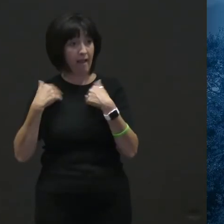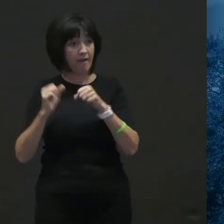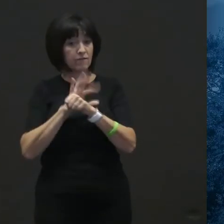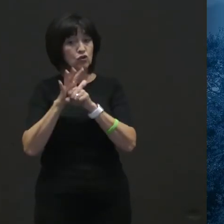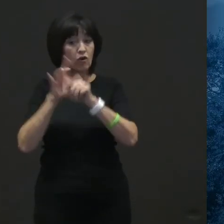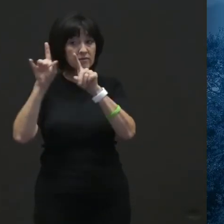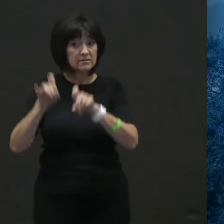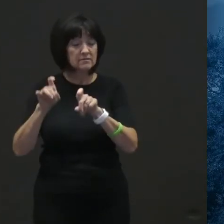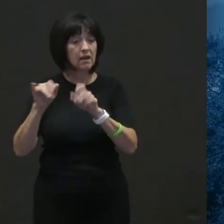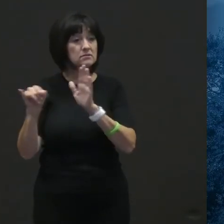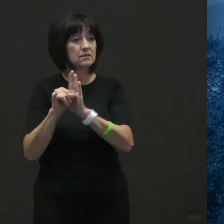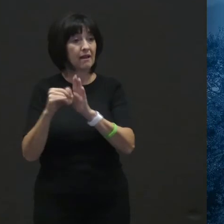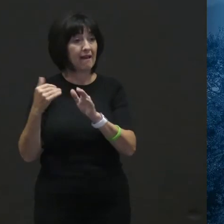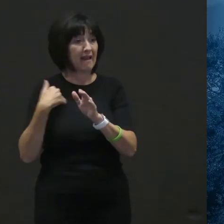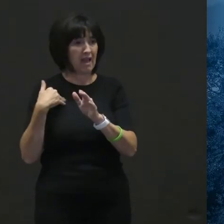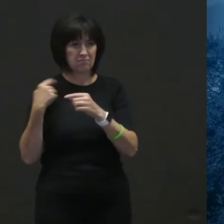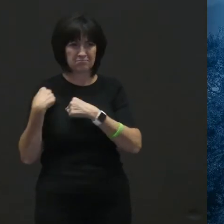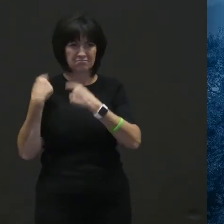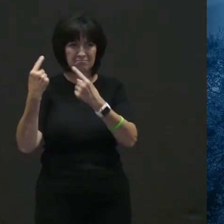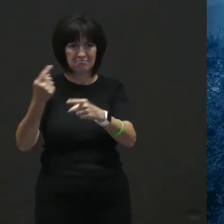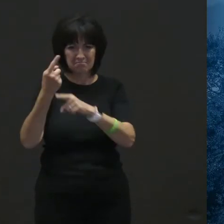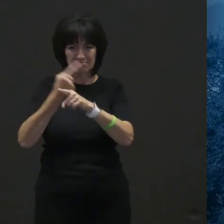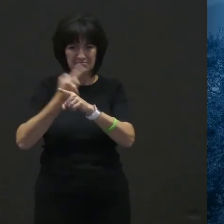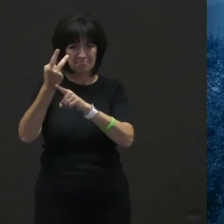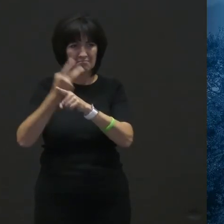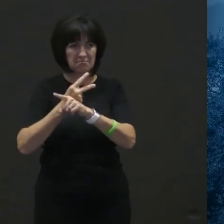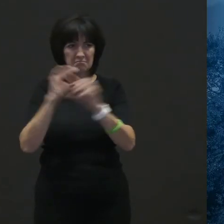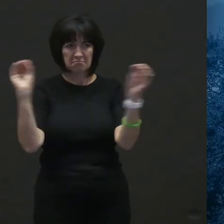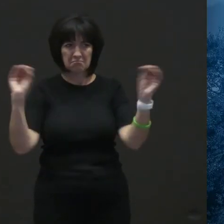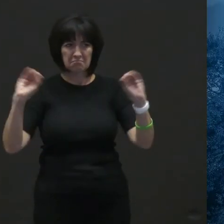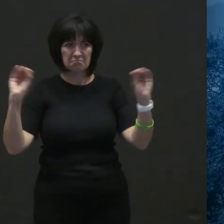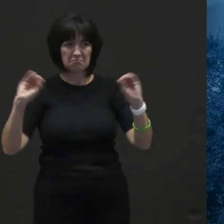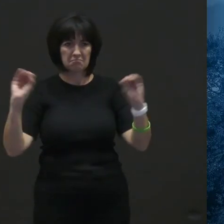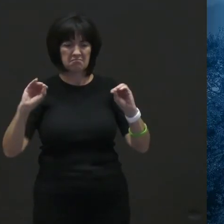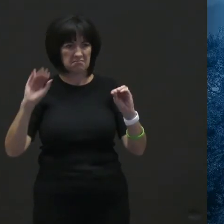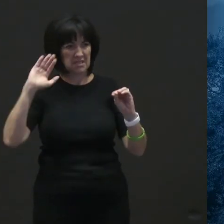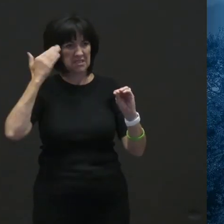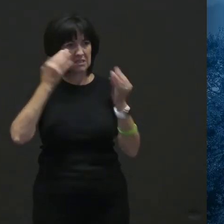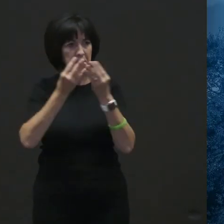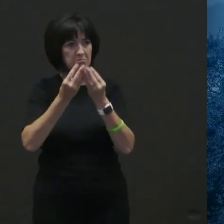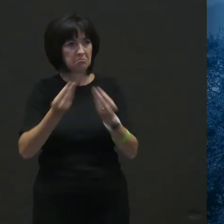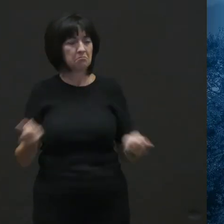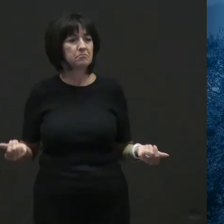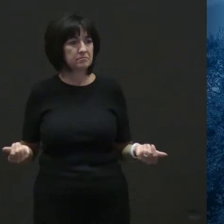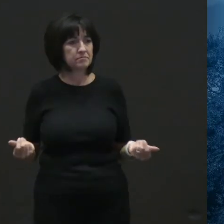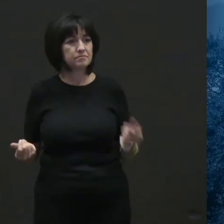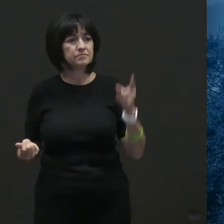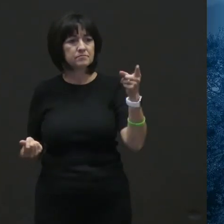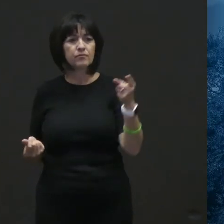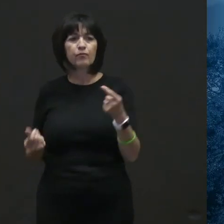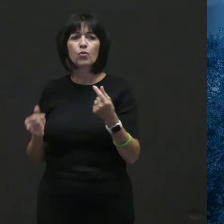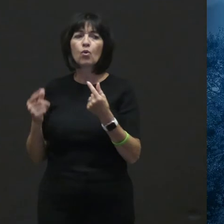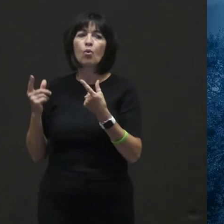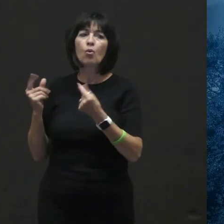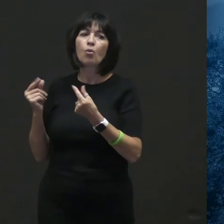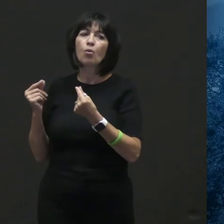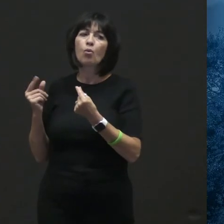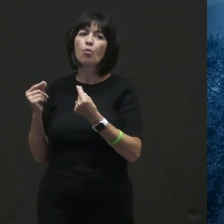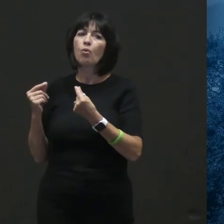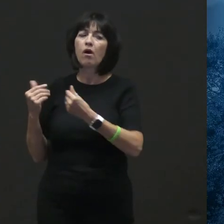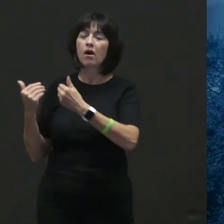any positive cases. And what obligation do these poultry plants have to the state in terms of